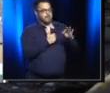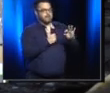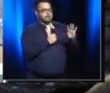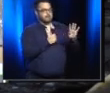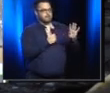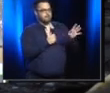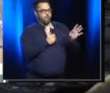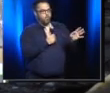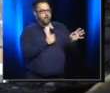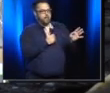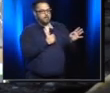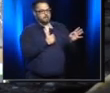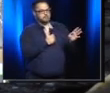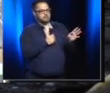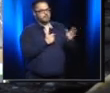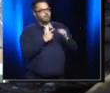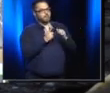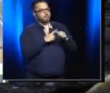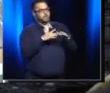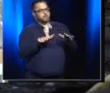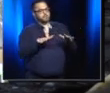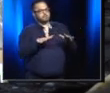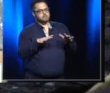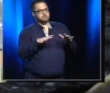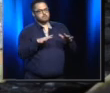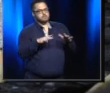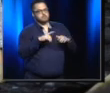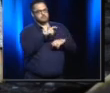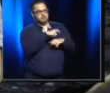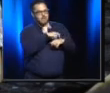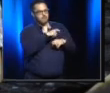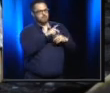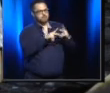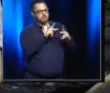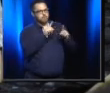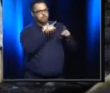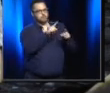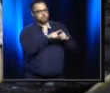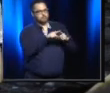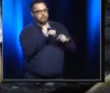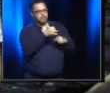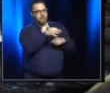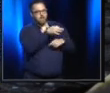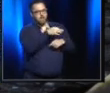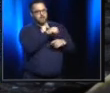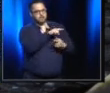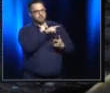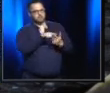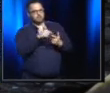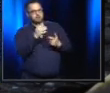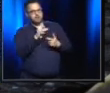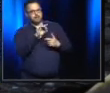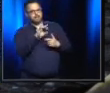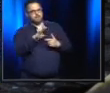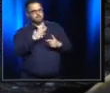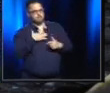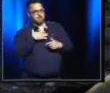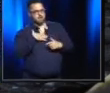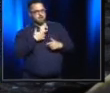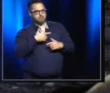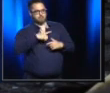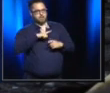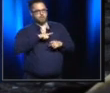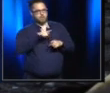1948, when the first Australian Antarctic expedition went to Macquarie Island, and to 1985, when I got there, the population